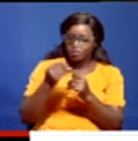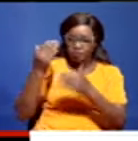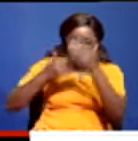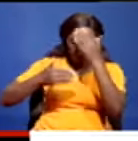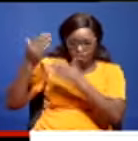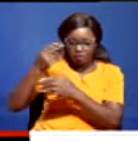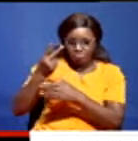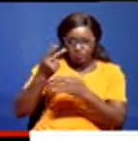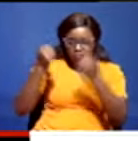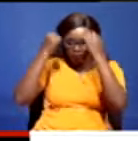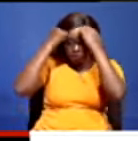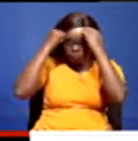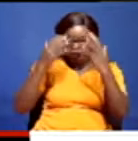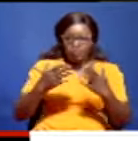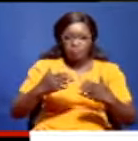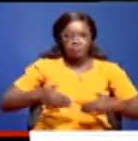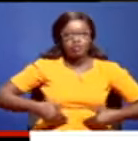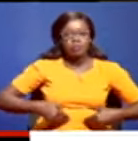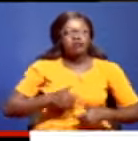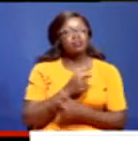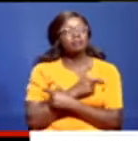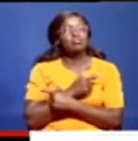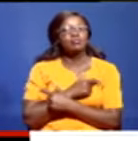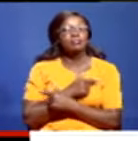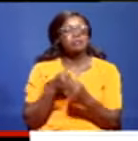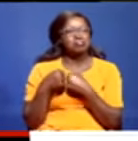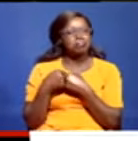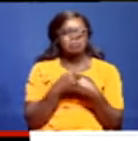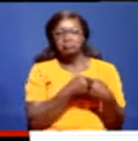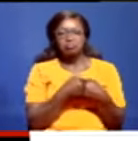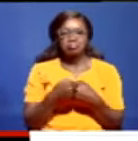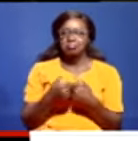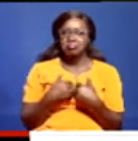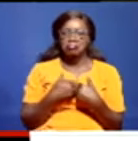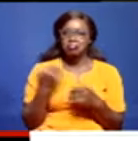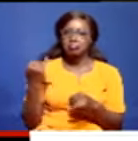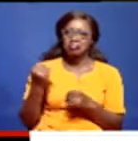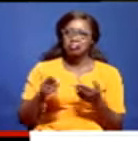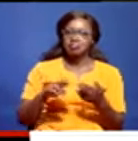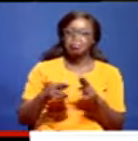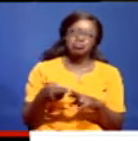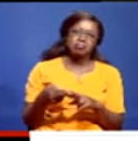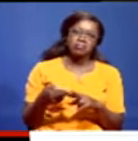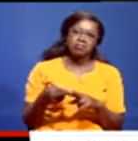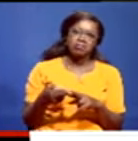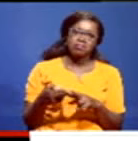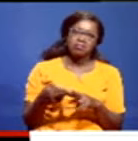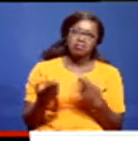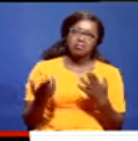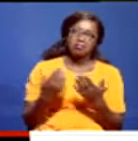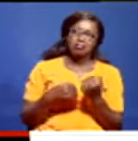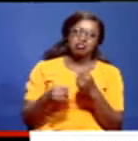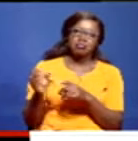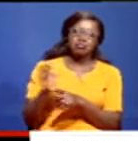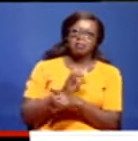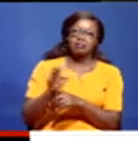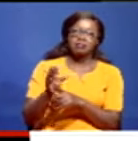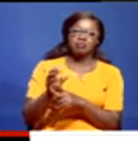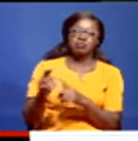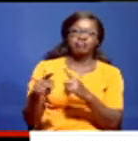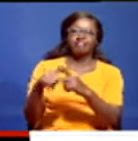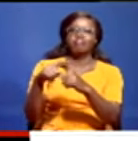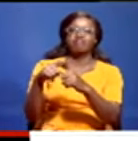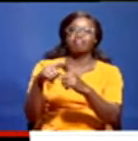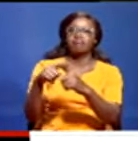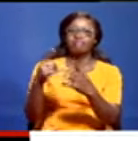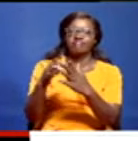young and in love, are faced with a challenge that abruptly ends their relationship, putting their acting career at crossroads. Will